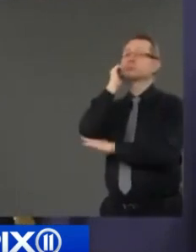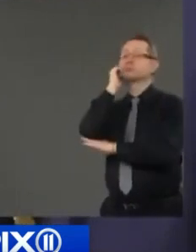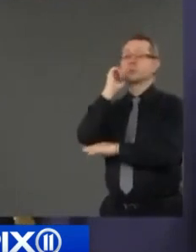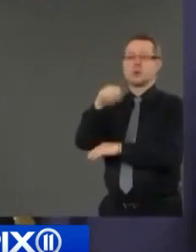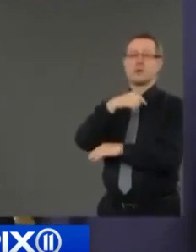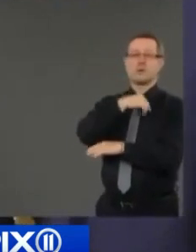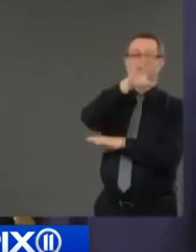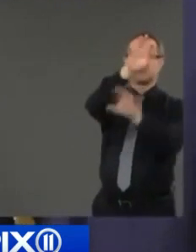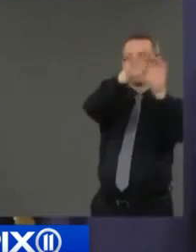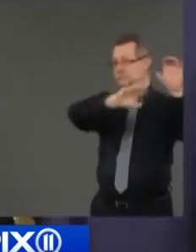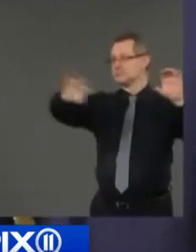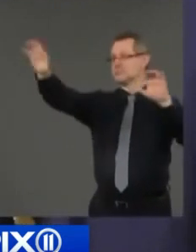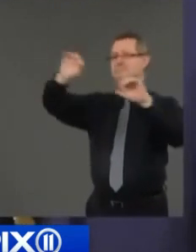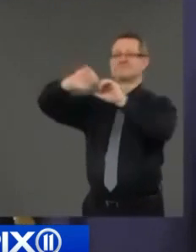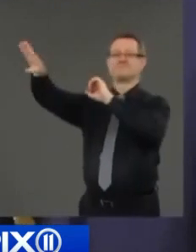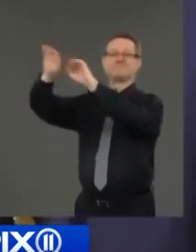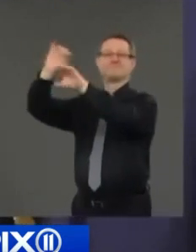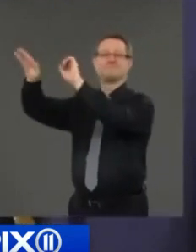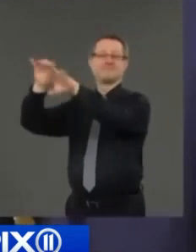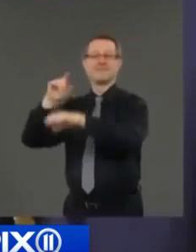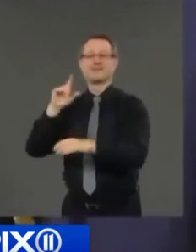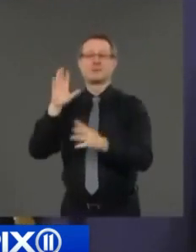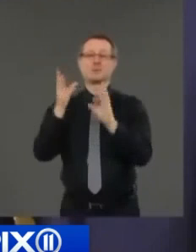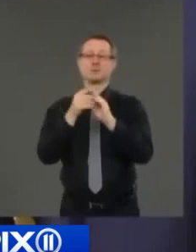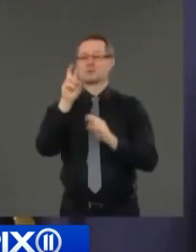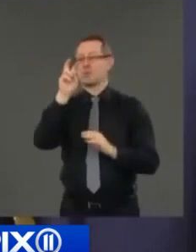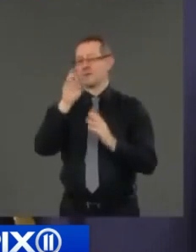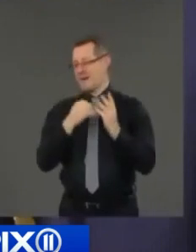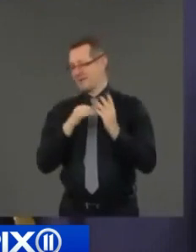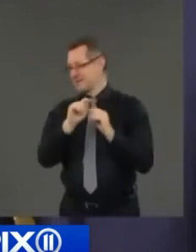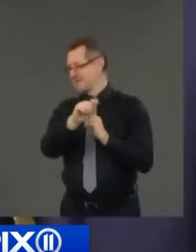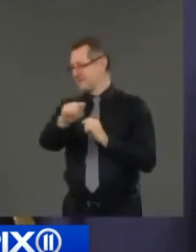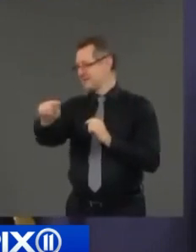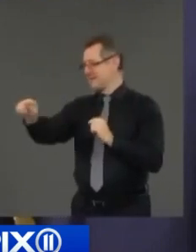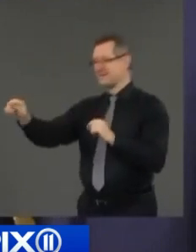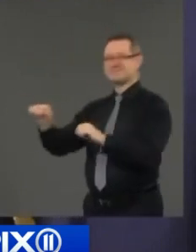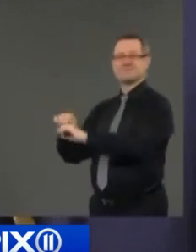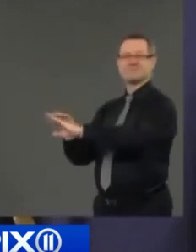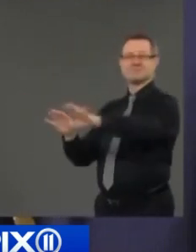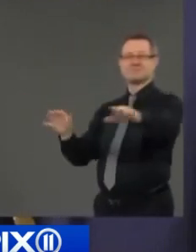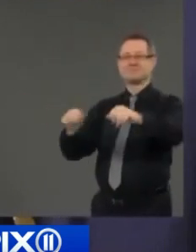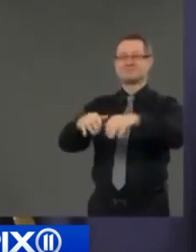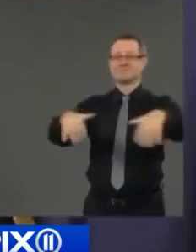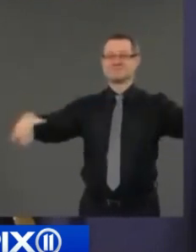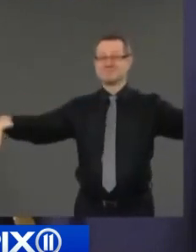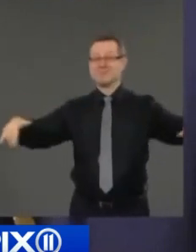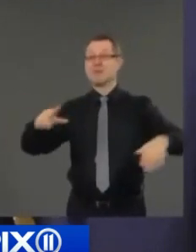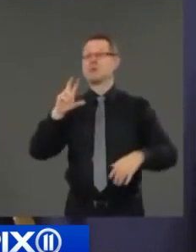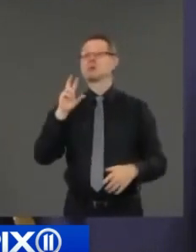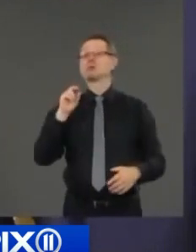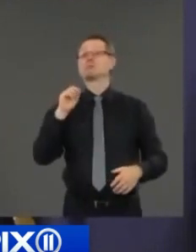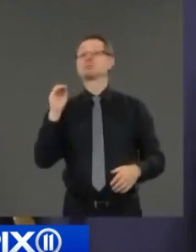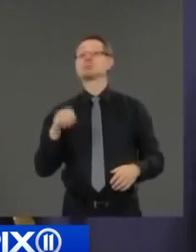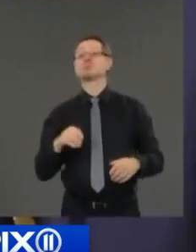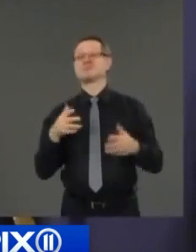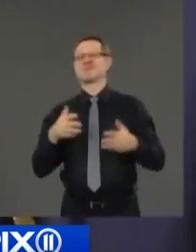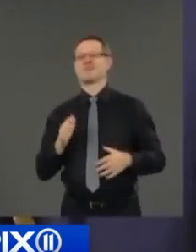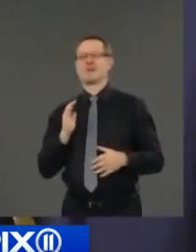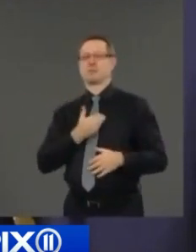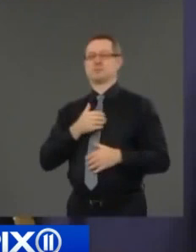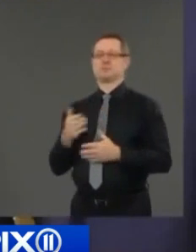About 30% of our tests are done by national labs. That 30% is getting